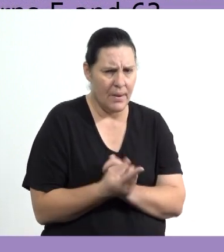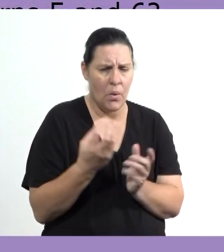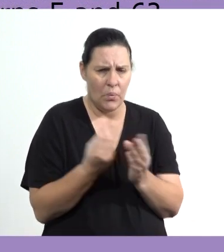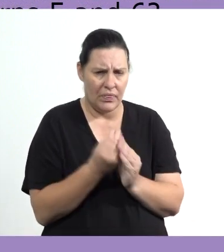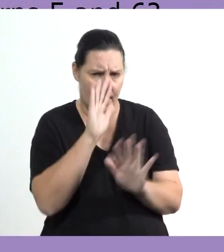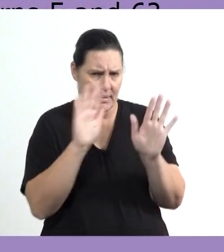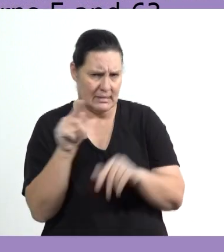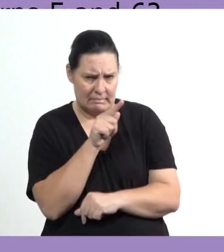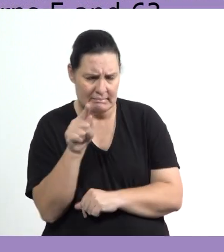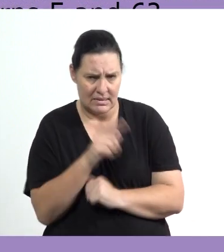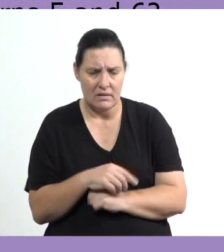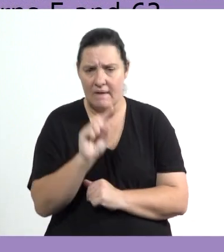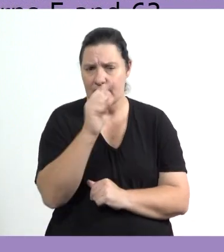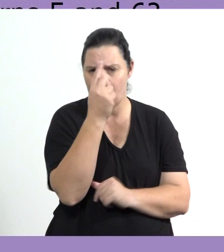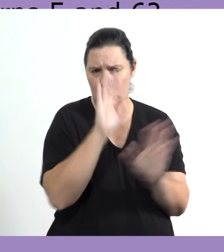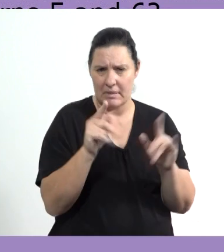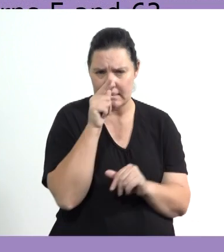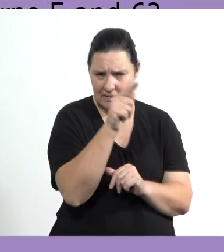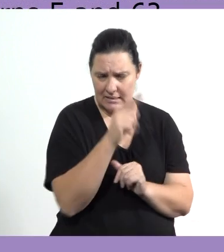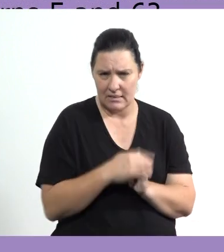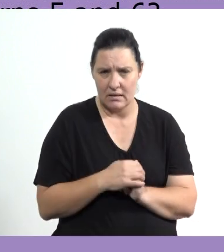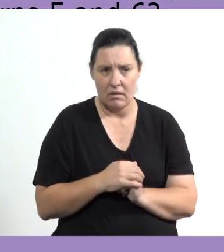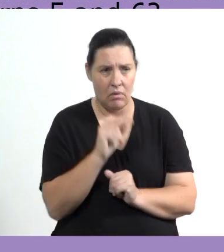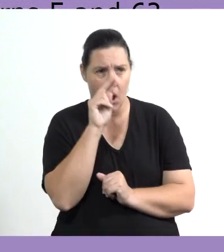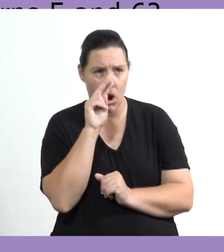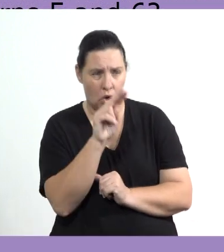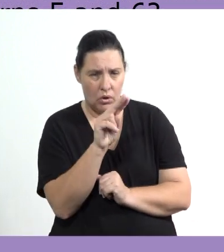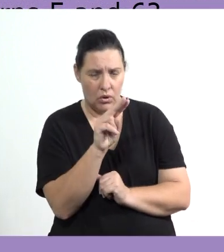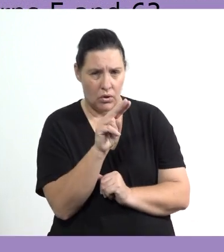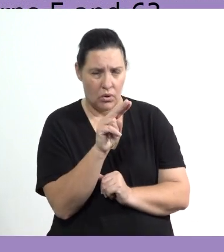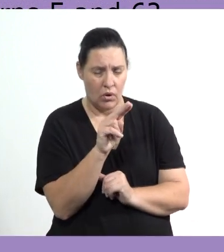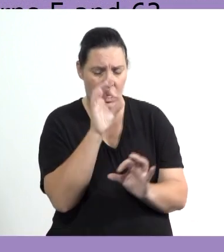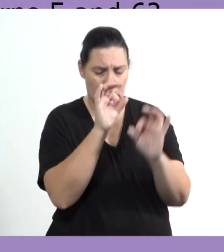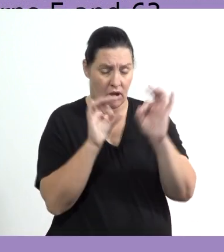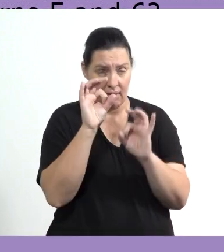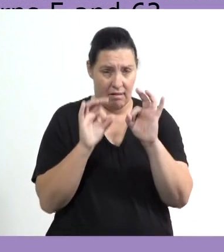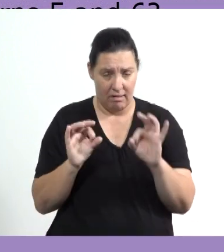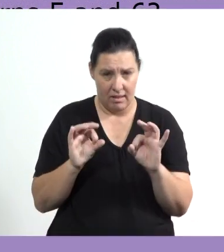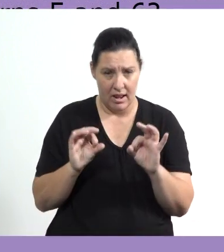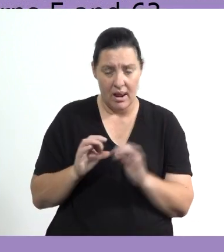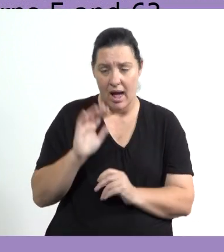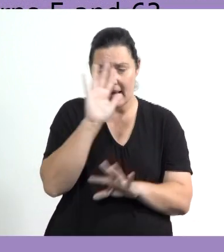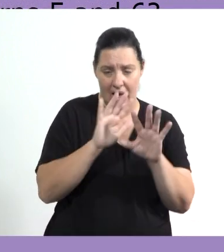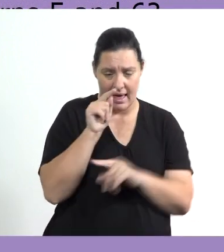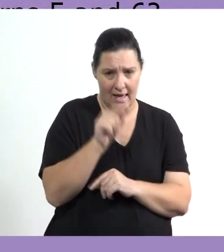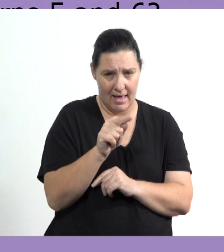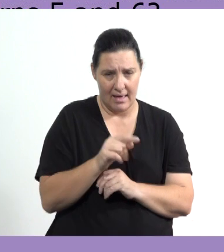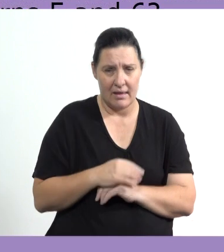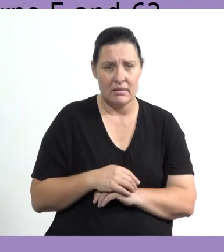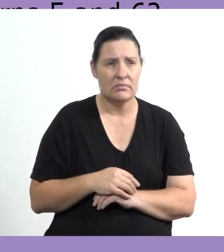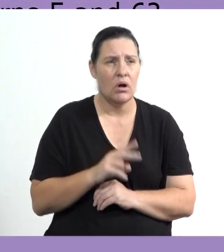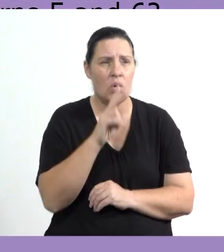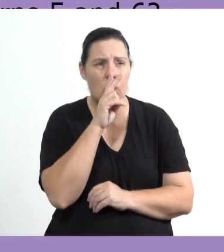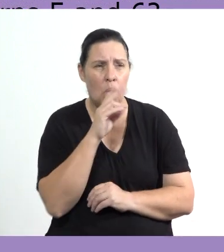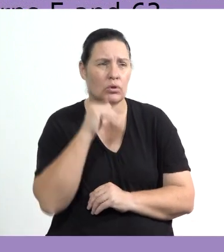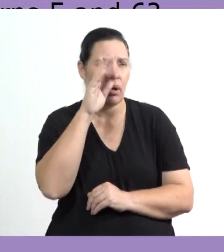with our patterns. So let's look at the first pattern there. And when we look at the circles that are being colored in,